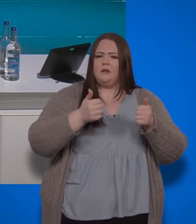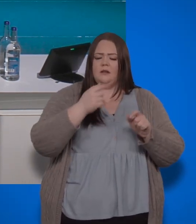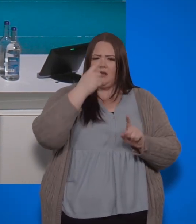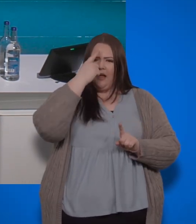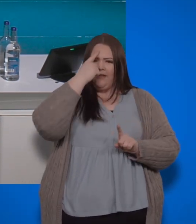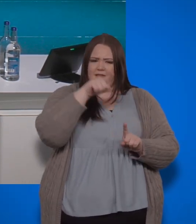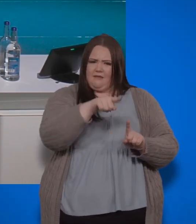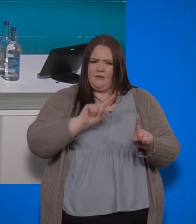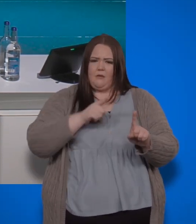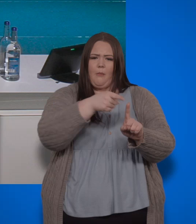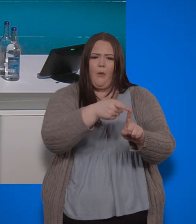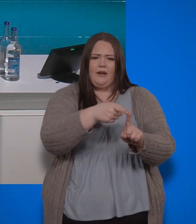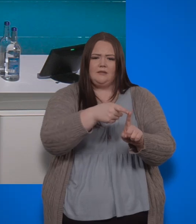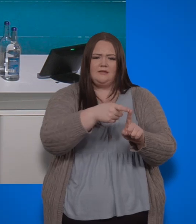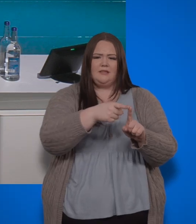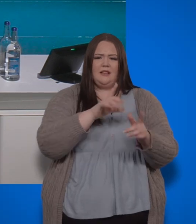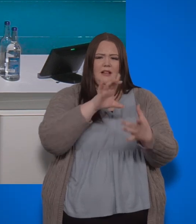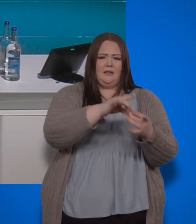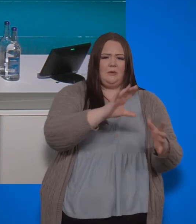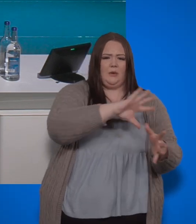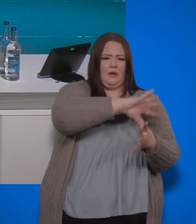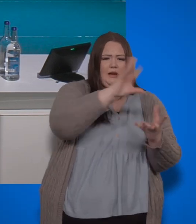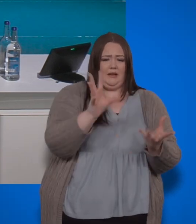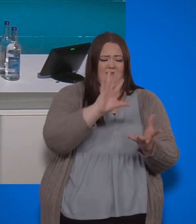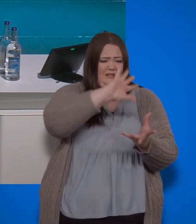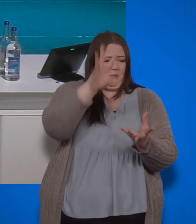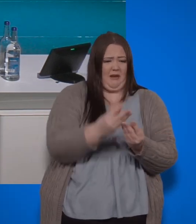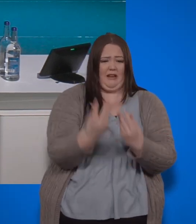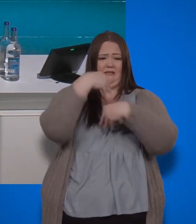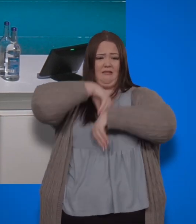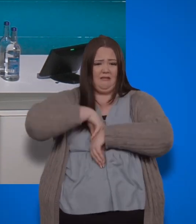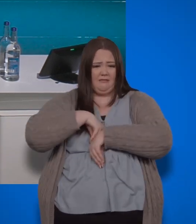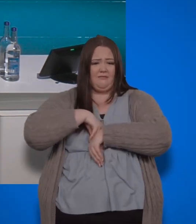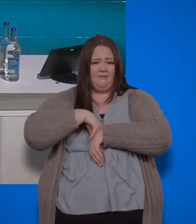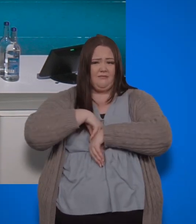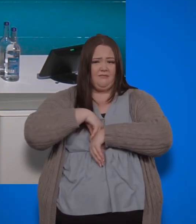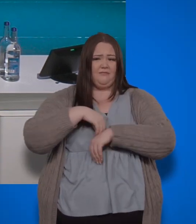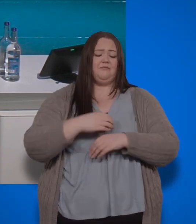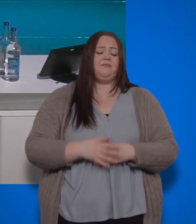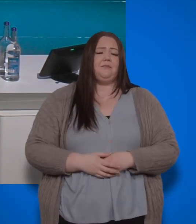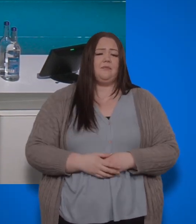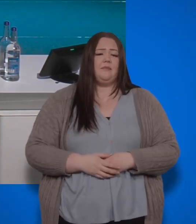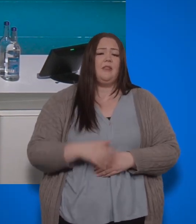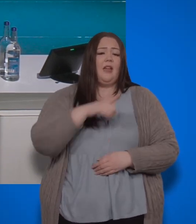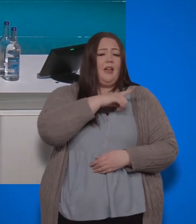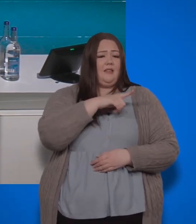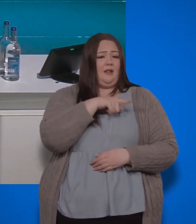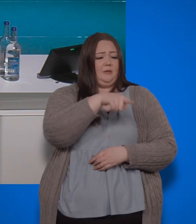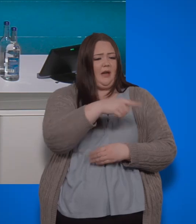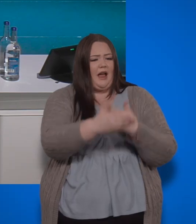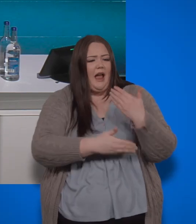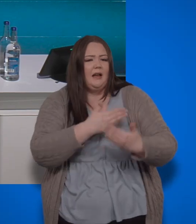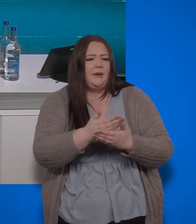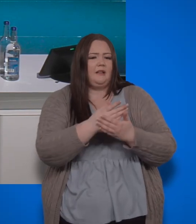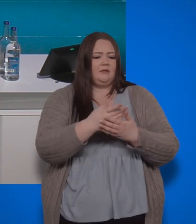the embodiment. That's the whole point about the incarnation, the doctrine of the incarnation and the doctrine of the